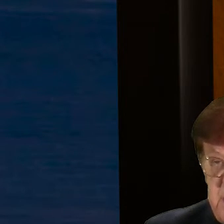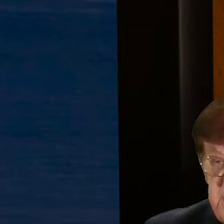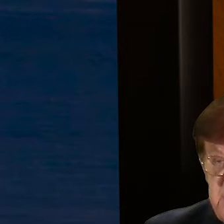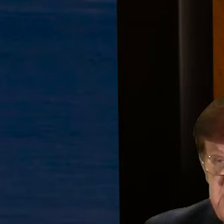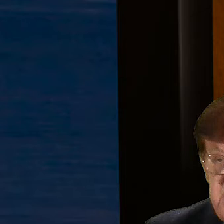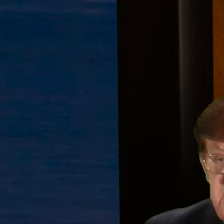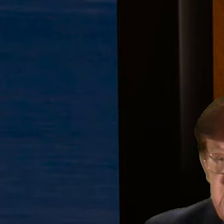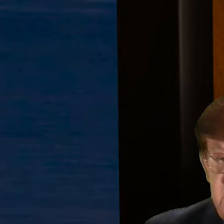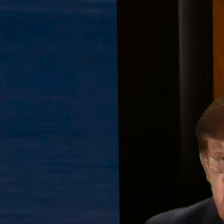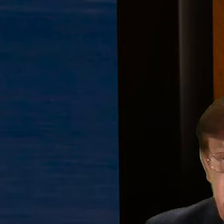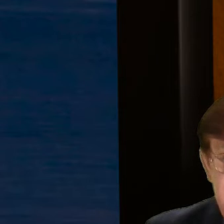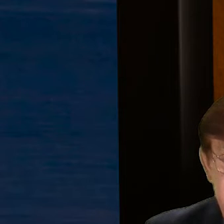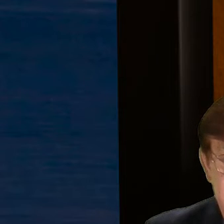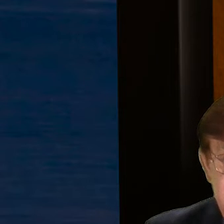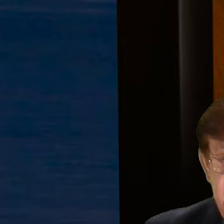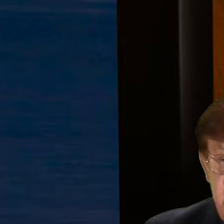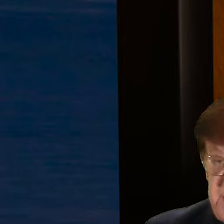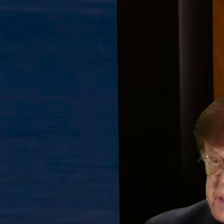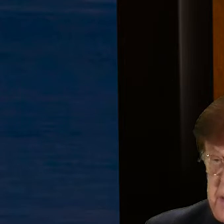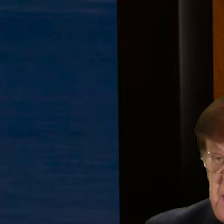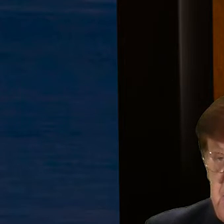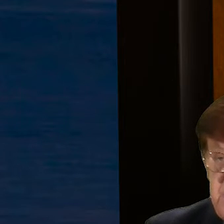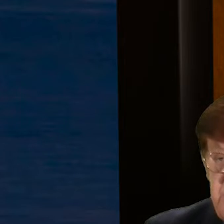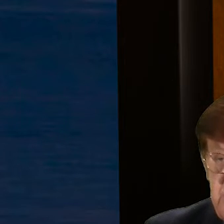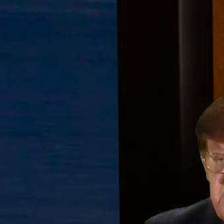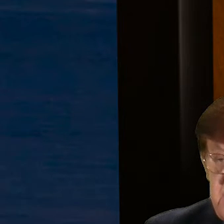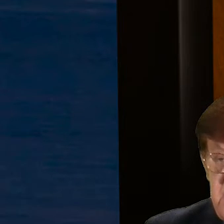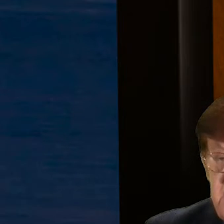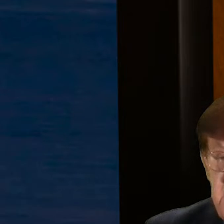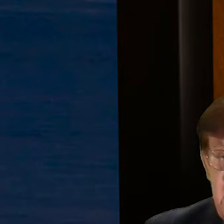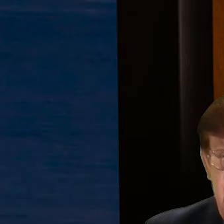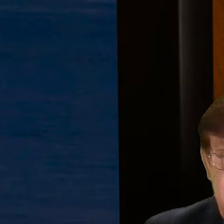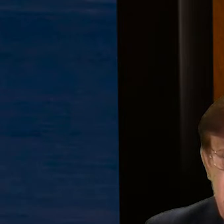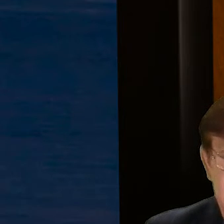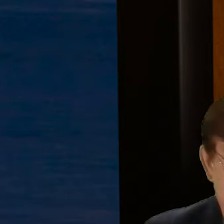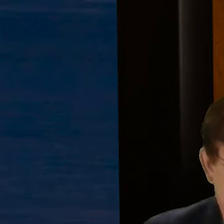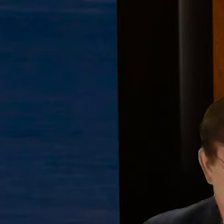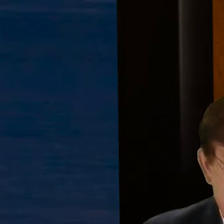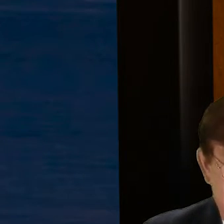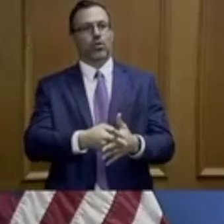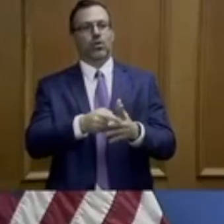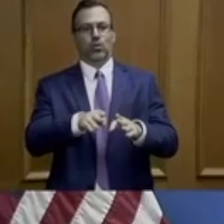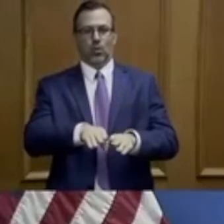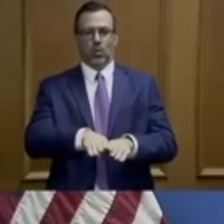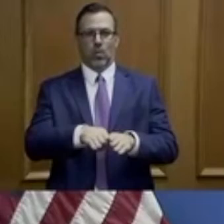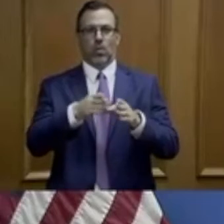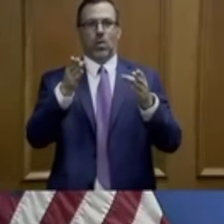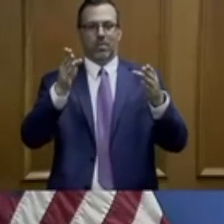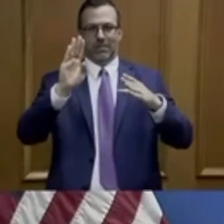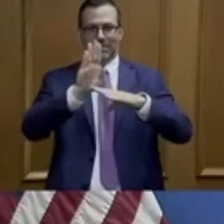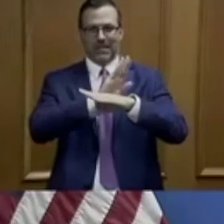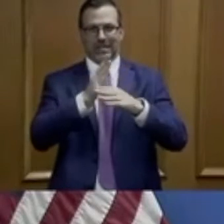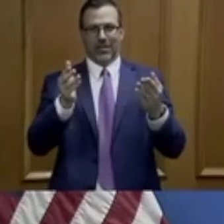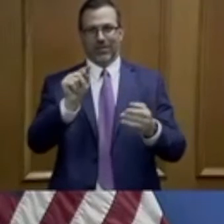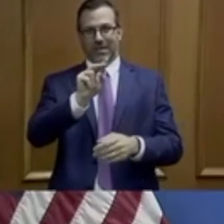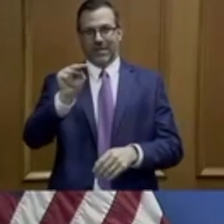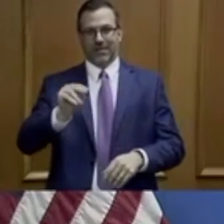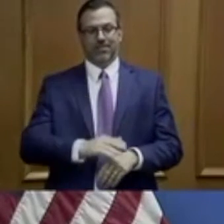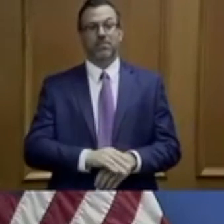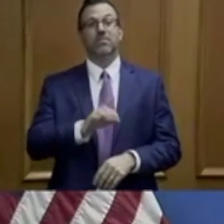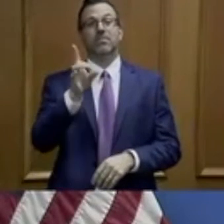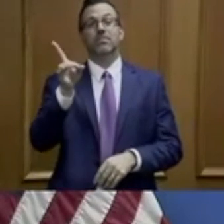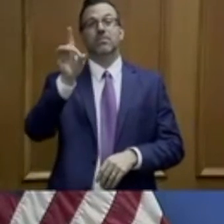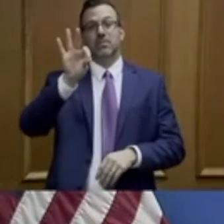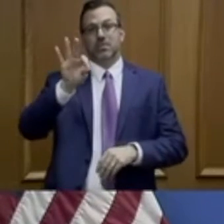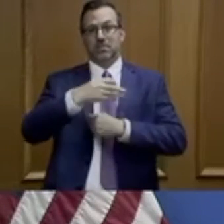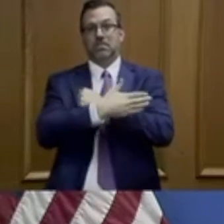certain businesses in Tennessee while still stressing social distancing and wearing masks. In 89 of our counties,